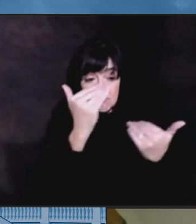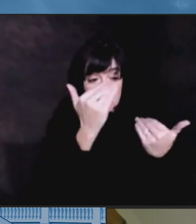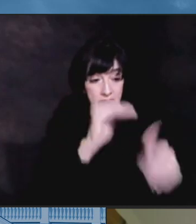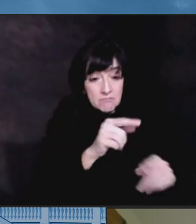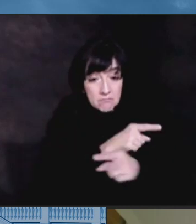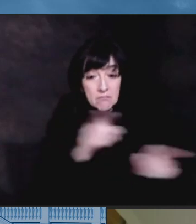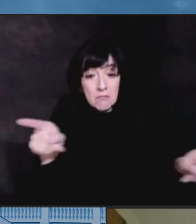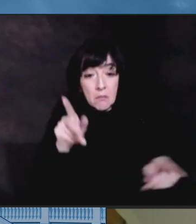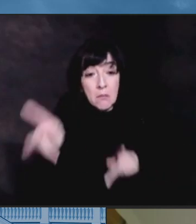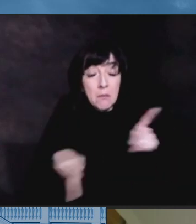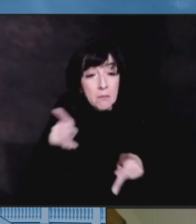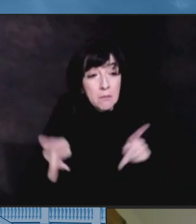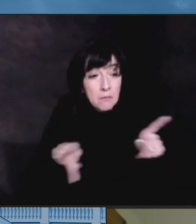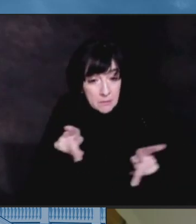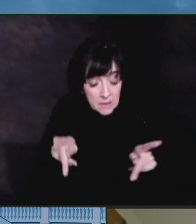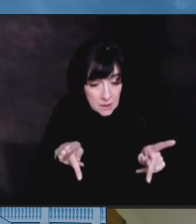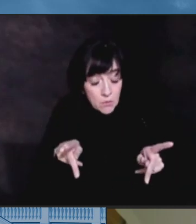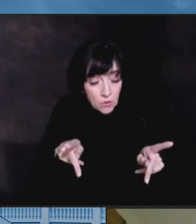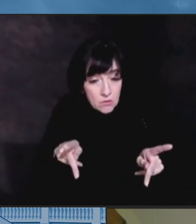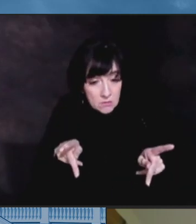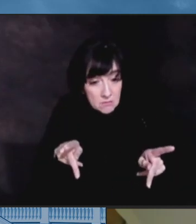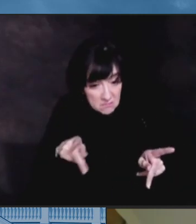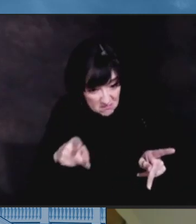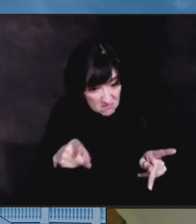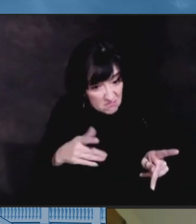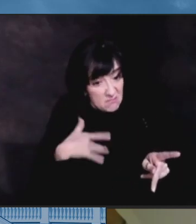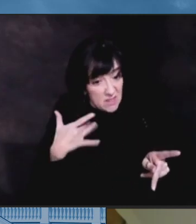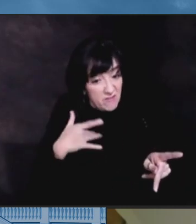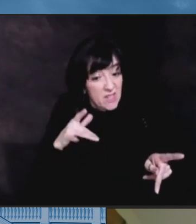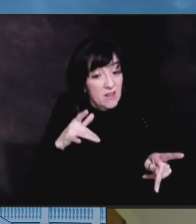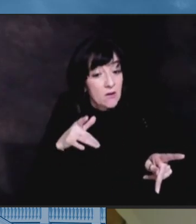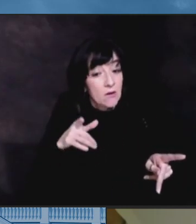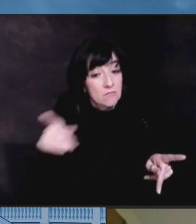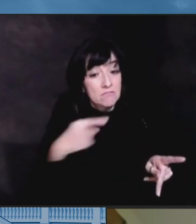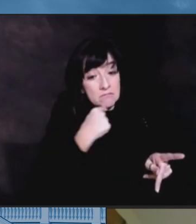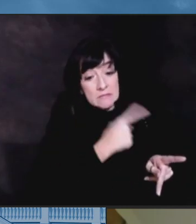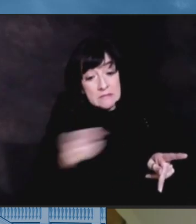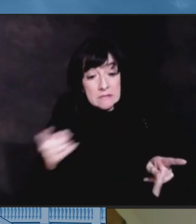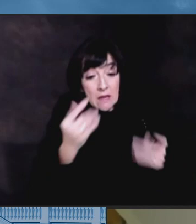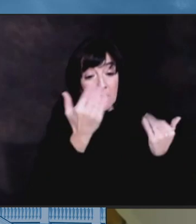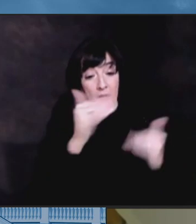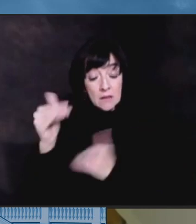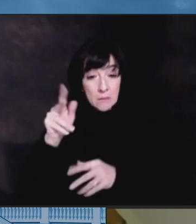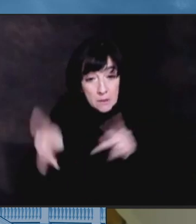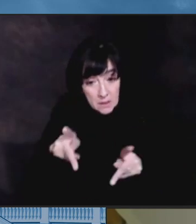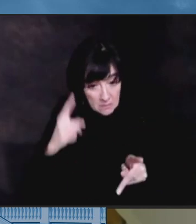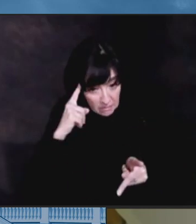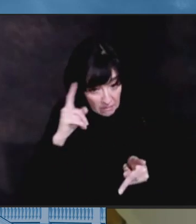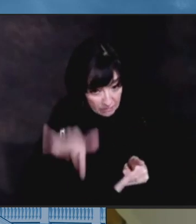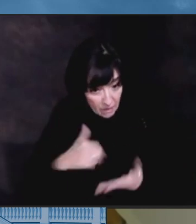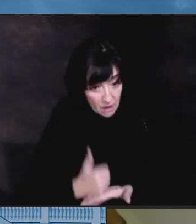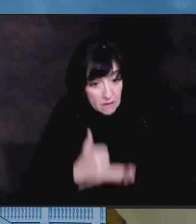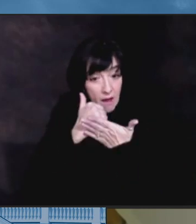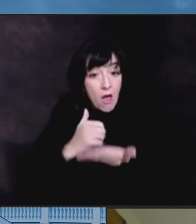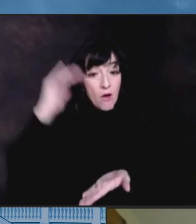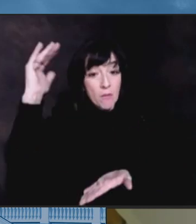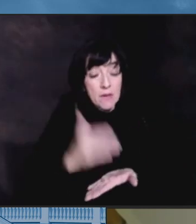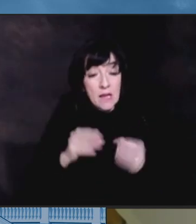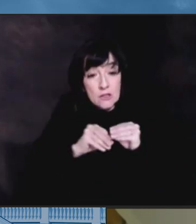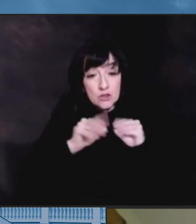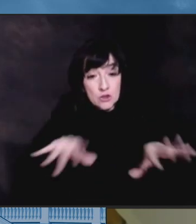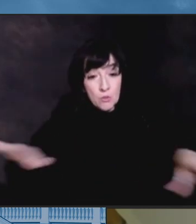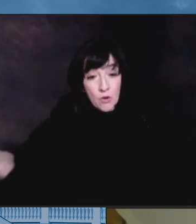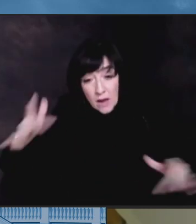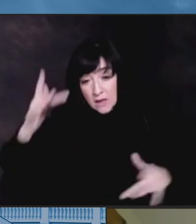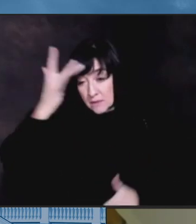referenced a chart showing the trend line of cases in Delaware. And I wanted to take the